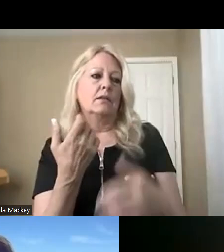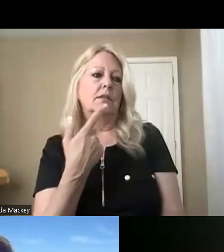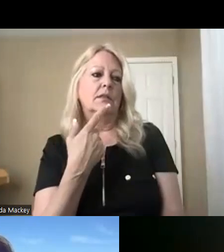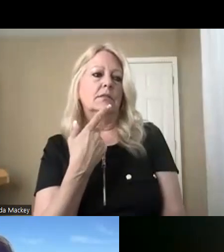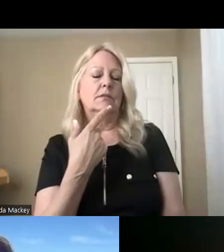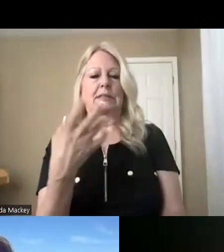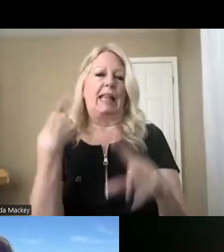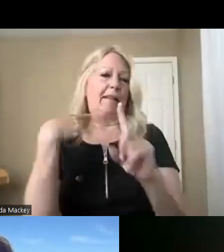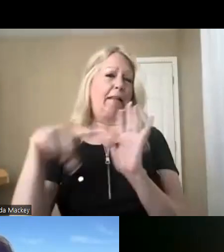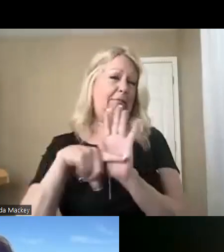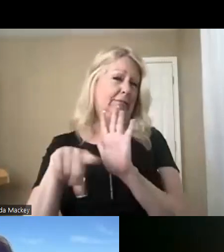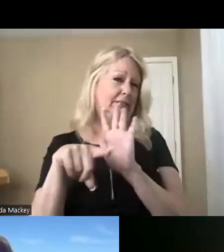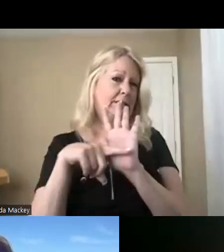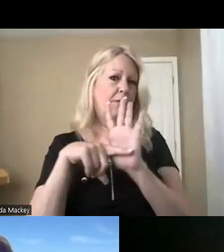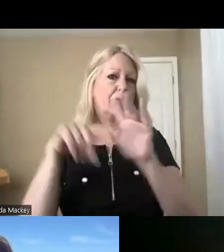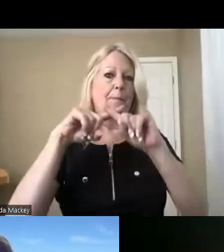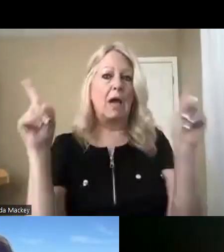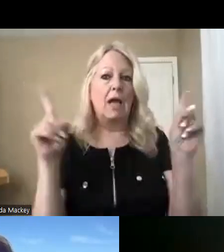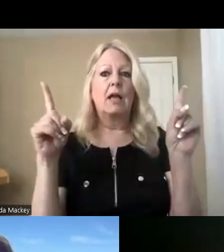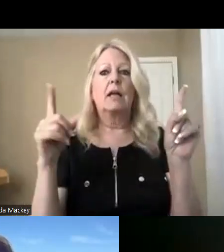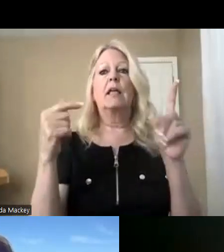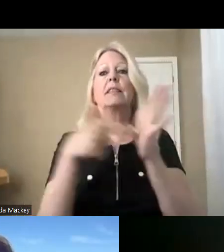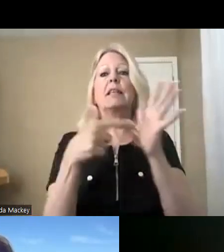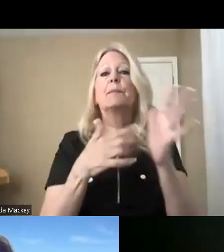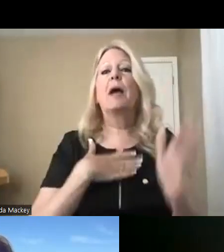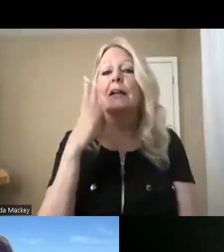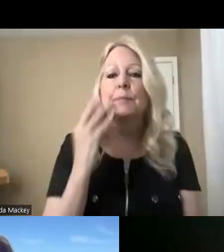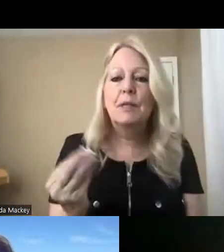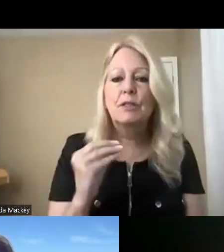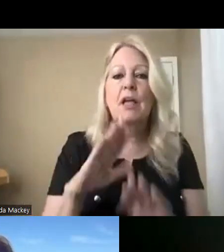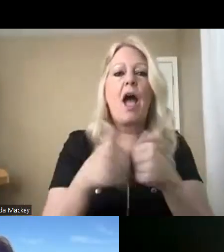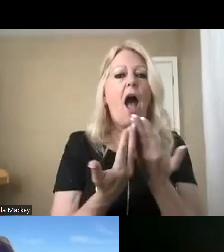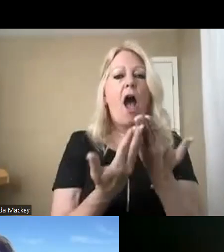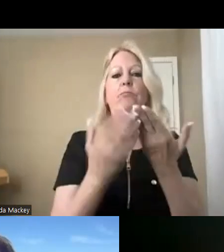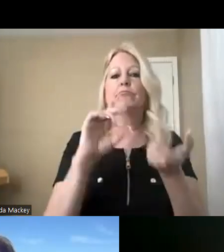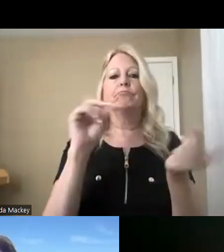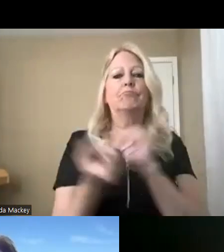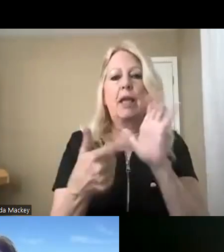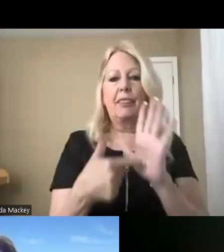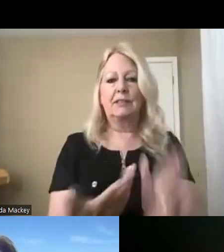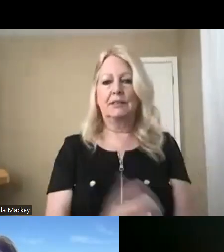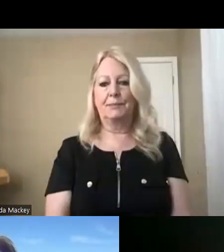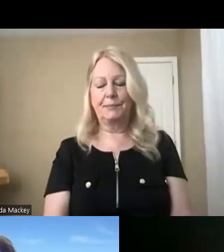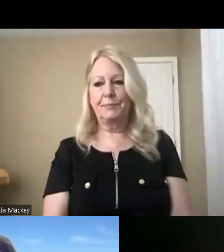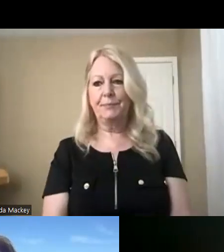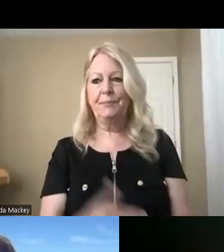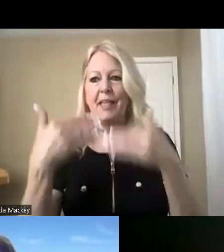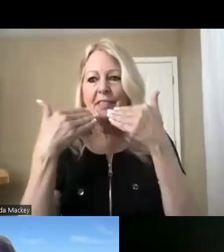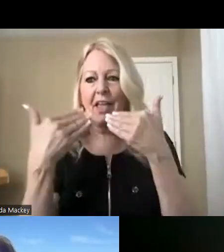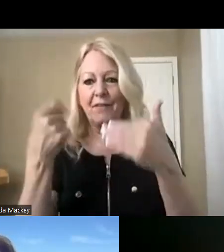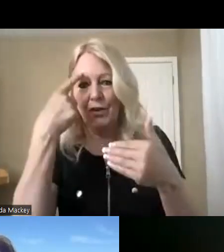as a negative, but just to put this out there, this has been my experience. How do we address this? And thank you for your